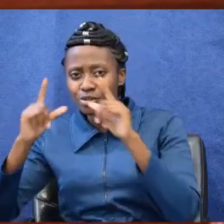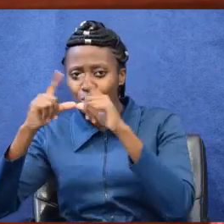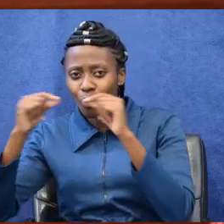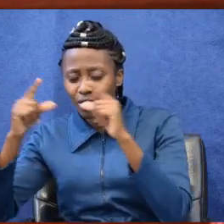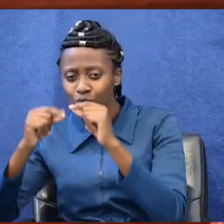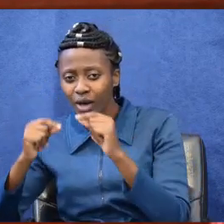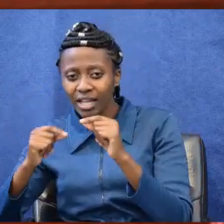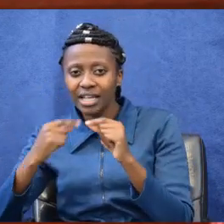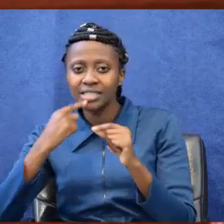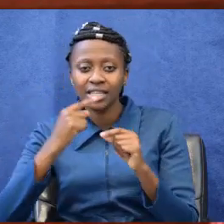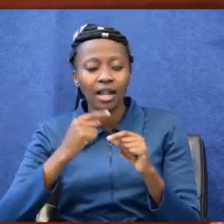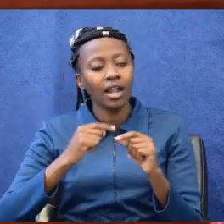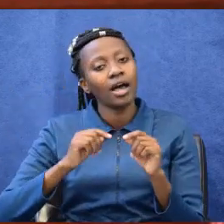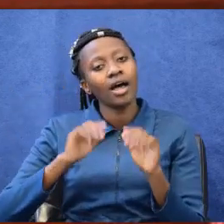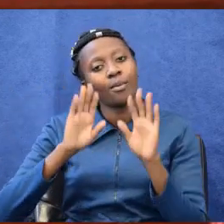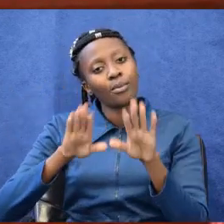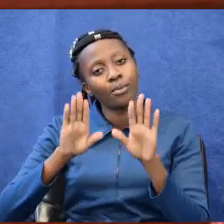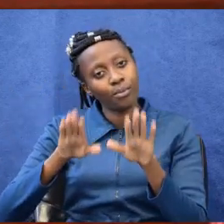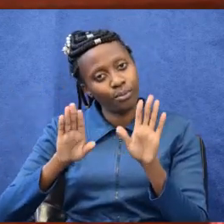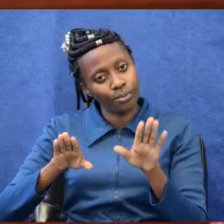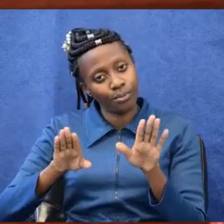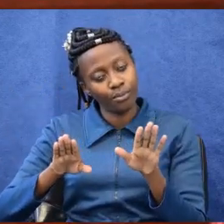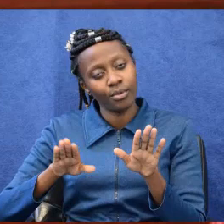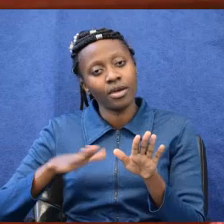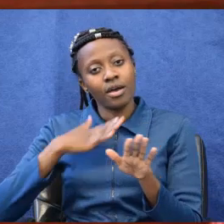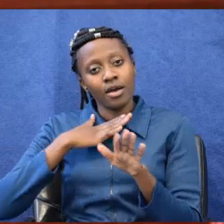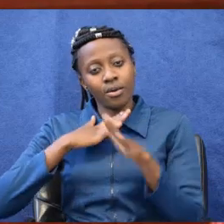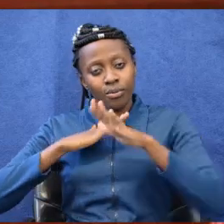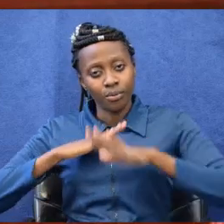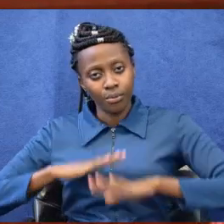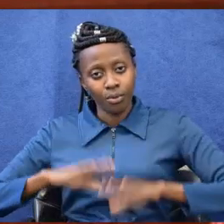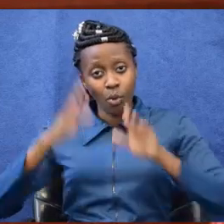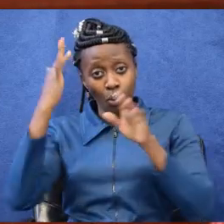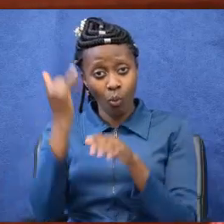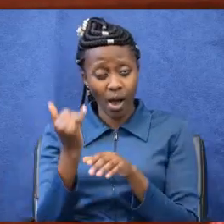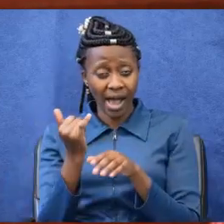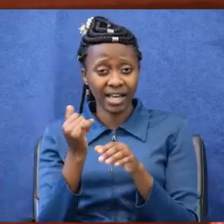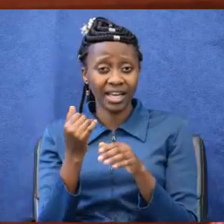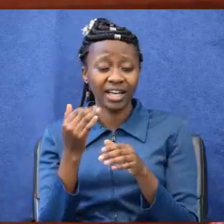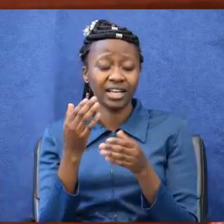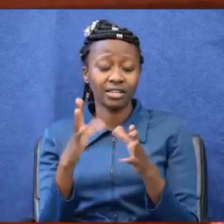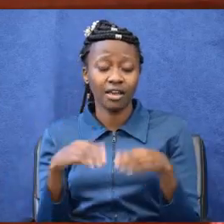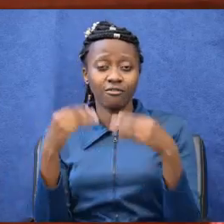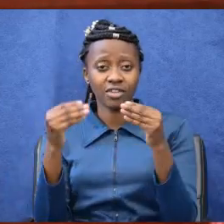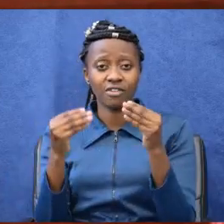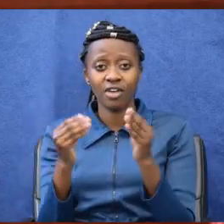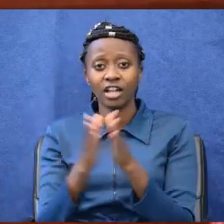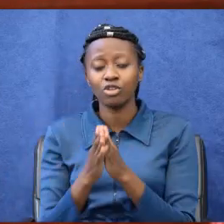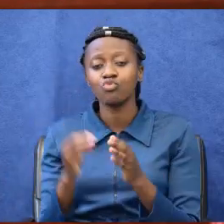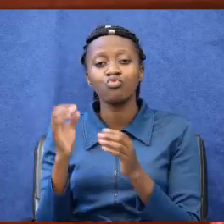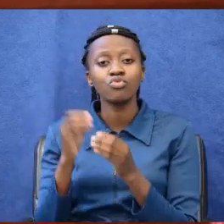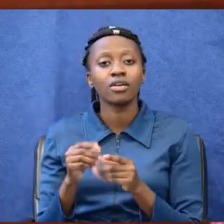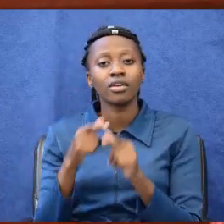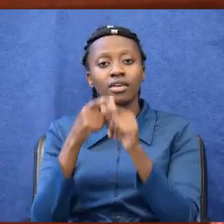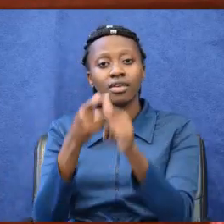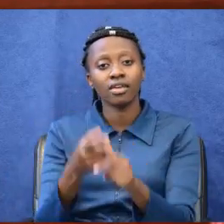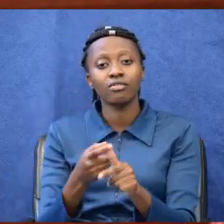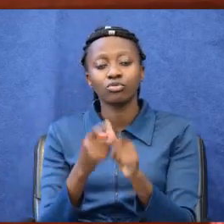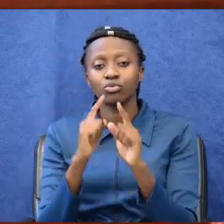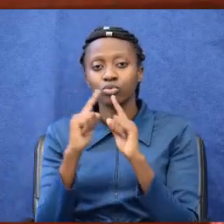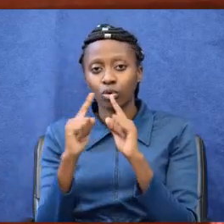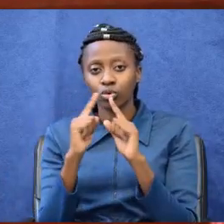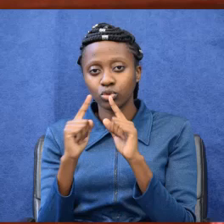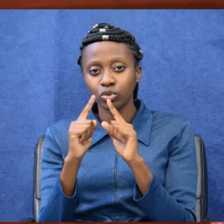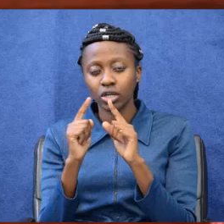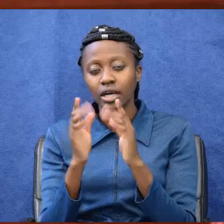you stop fighting, because that is what God gave him. He's a loved vessel, and God wants him to use